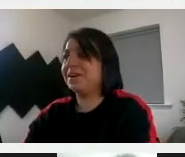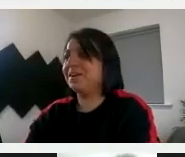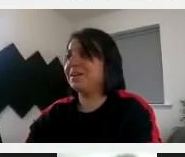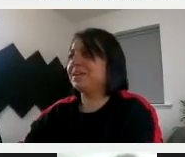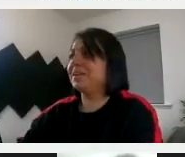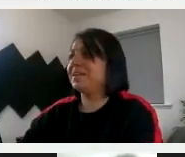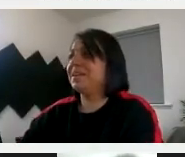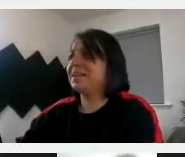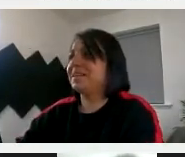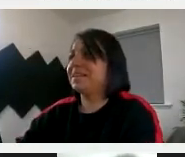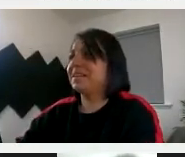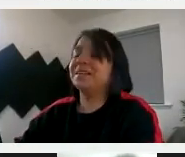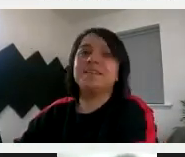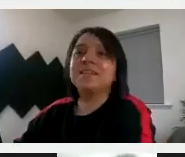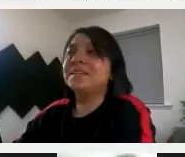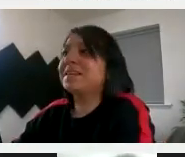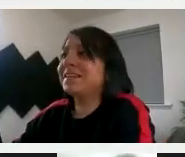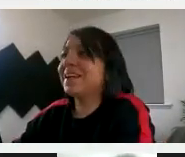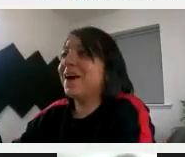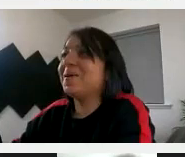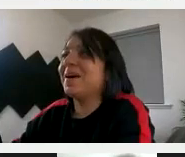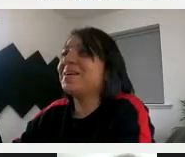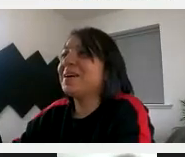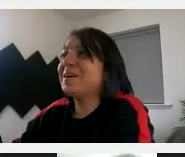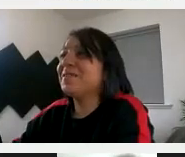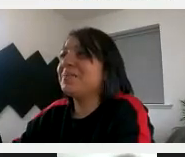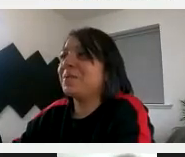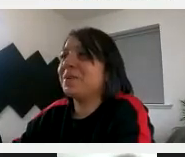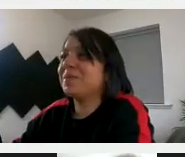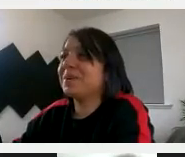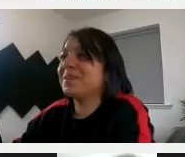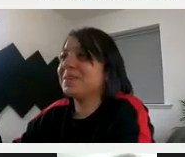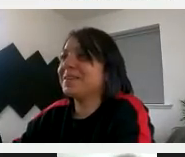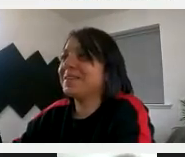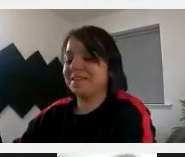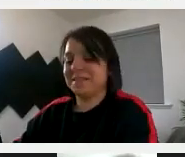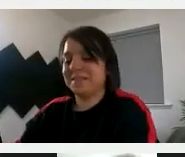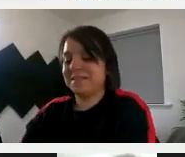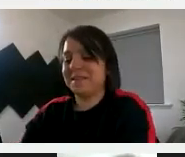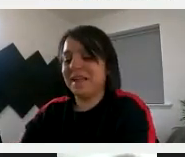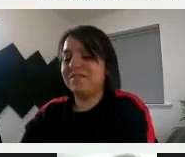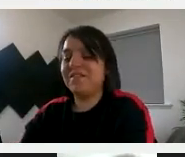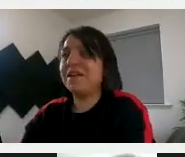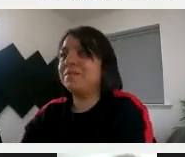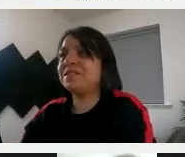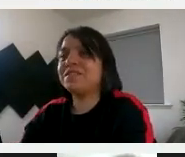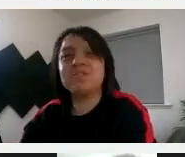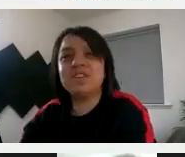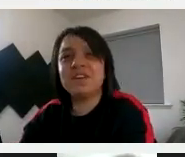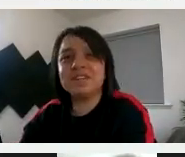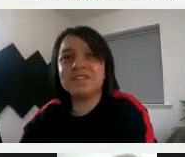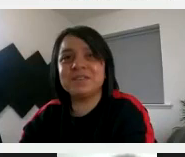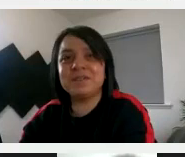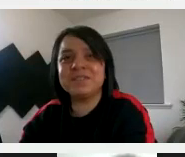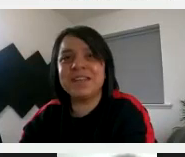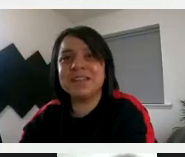got? Beans on toast. Oh, wow. Really popular one. Have you ever had beans on toast? Do you have